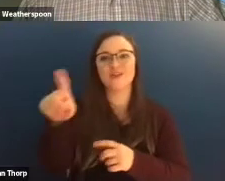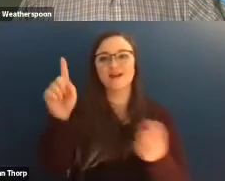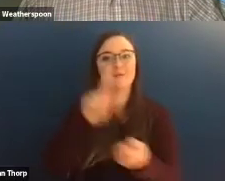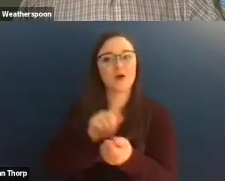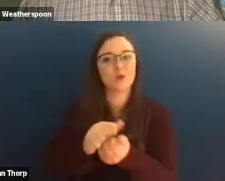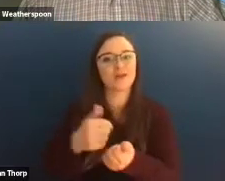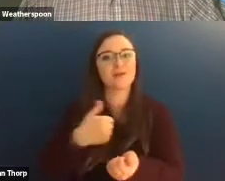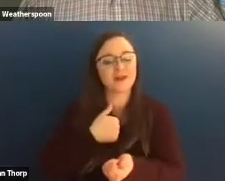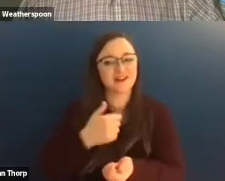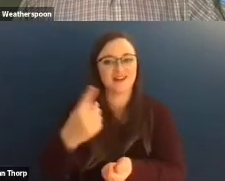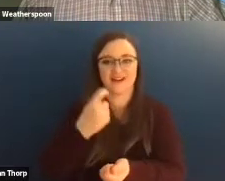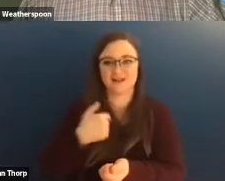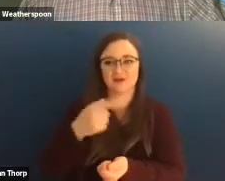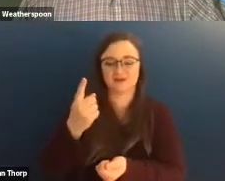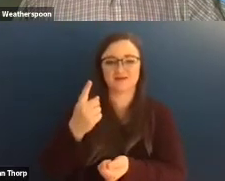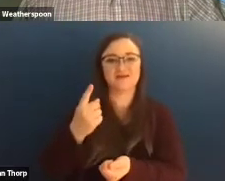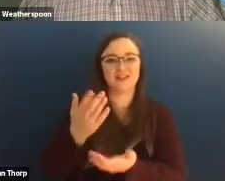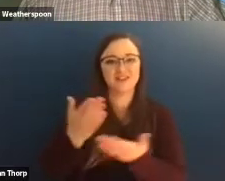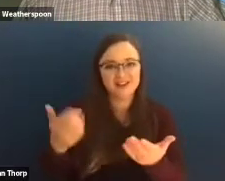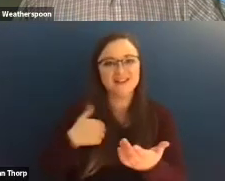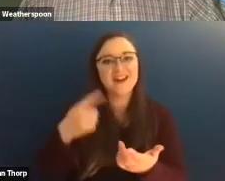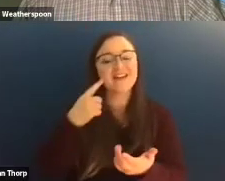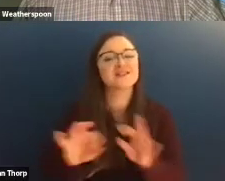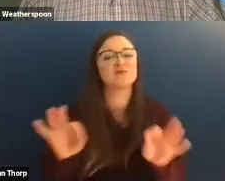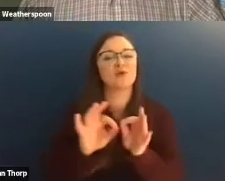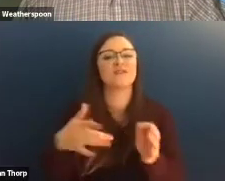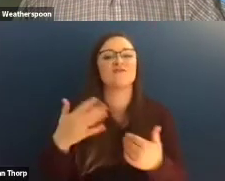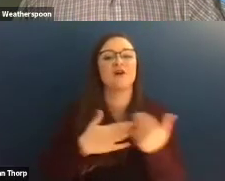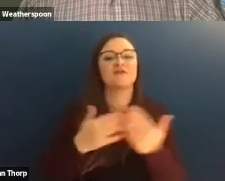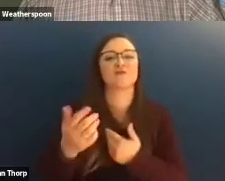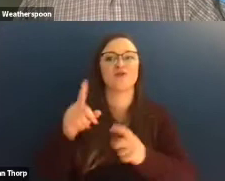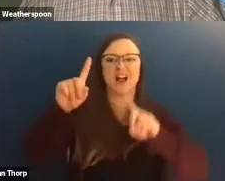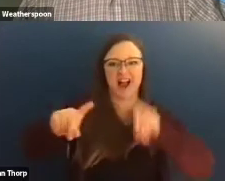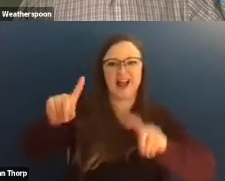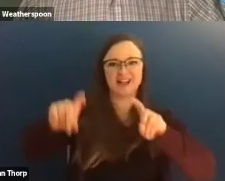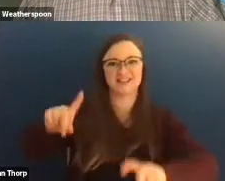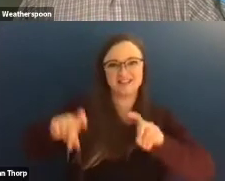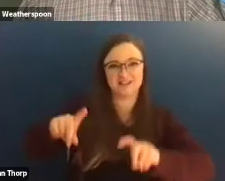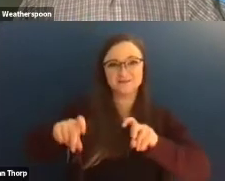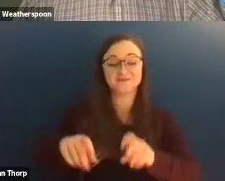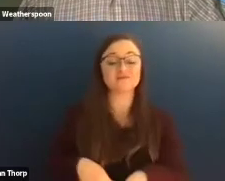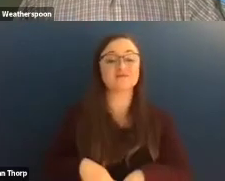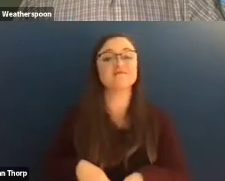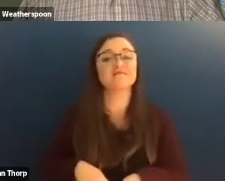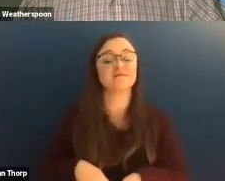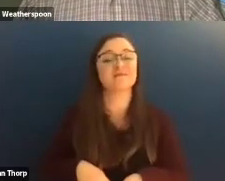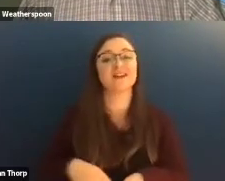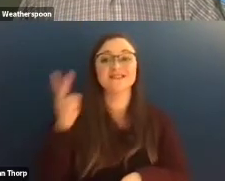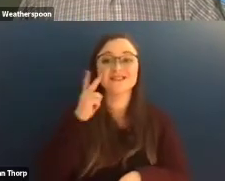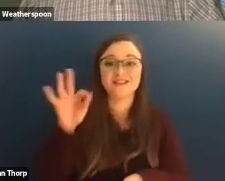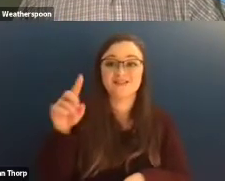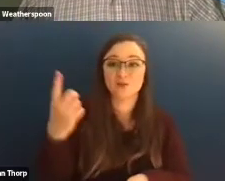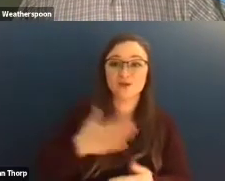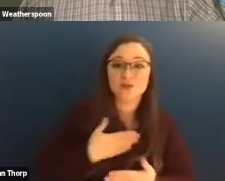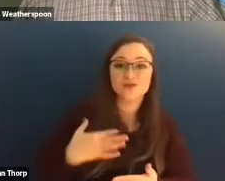asked me directly. And I think the key is to be comfortable asking questions. So asking if someone is willing to, volunteer some